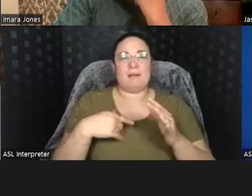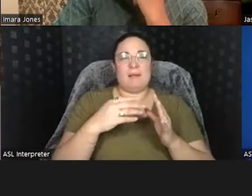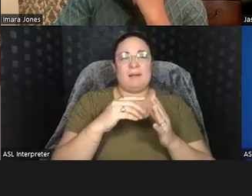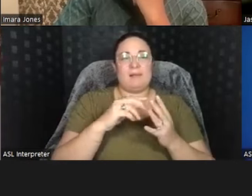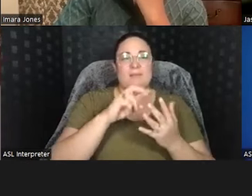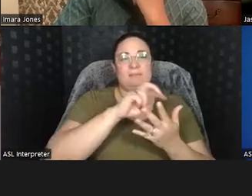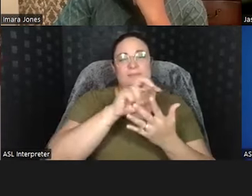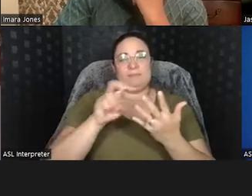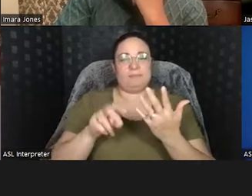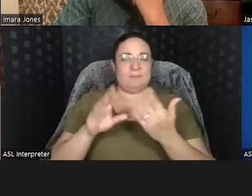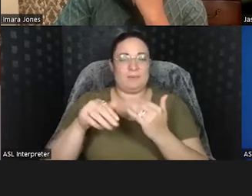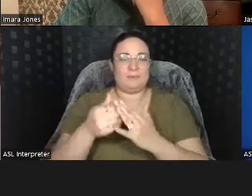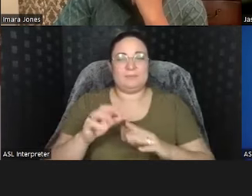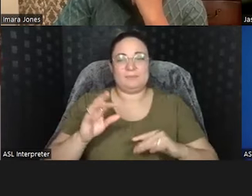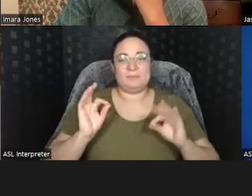Robin.